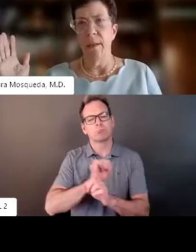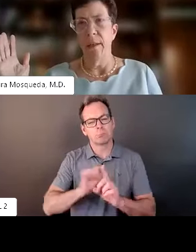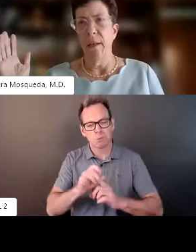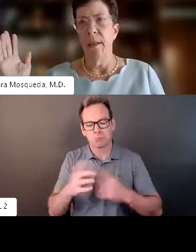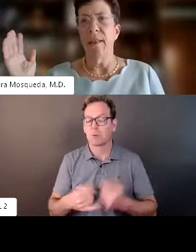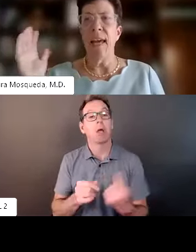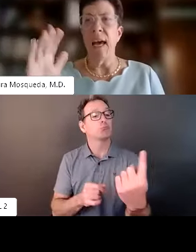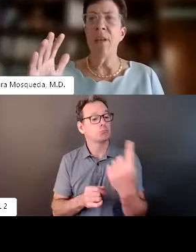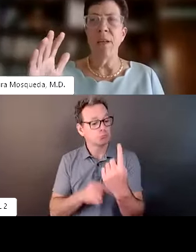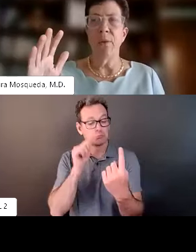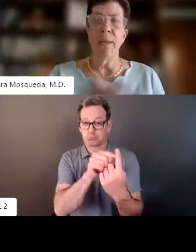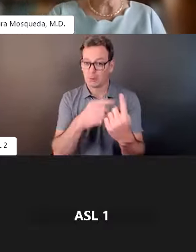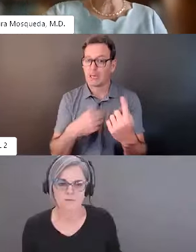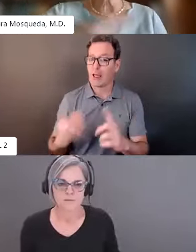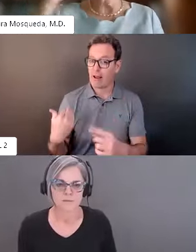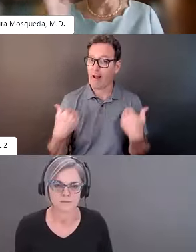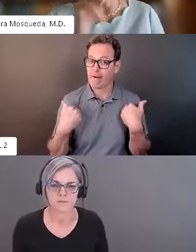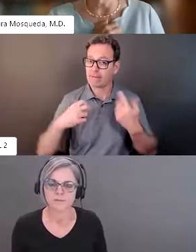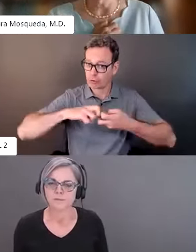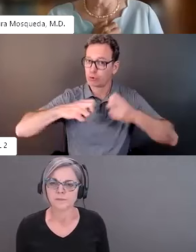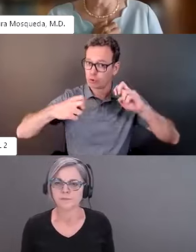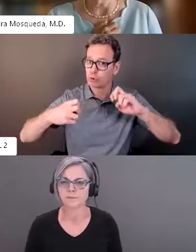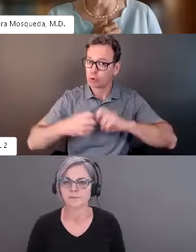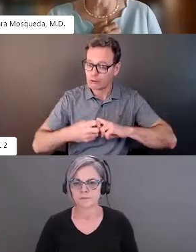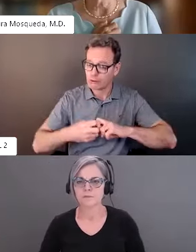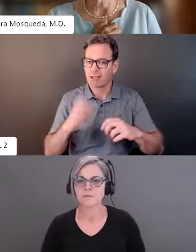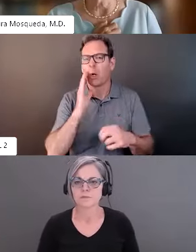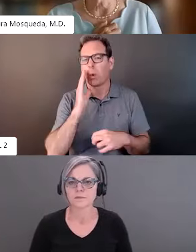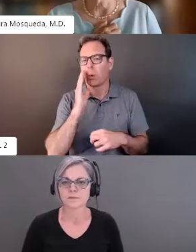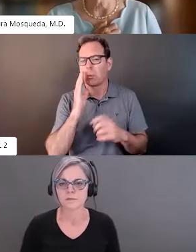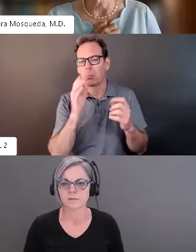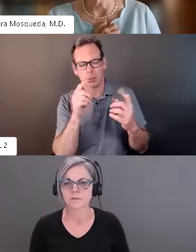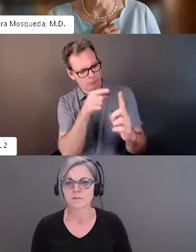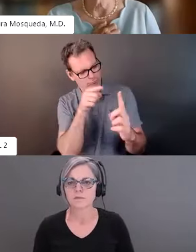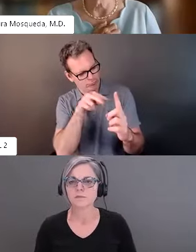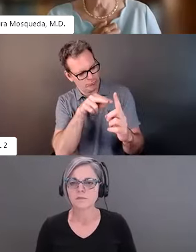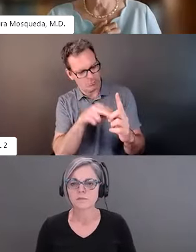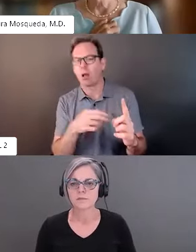reason that they have the injury that has nothing to do with abuse or neglect.